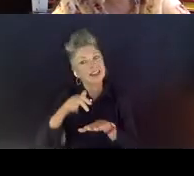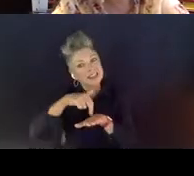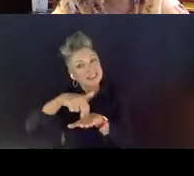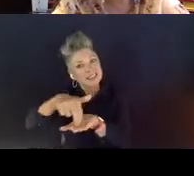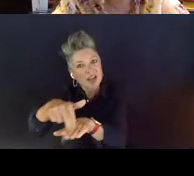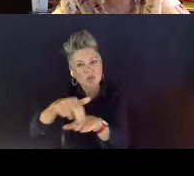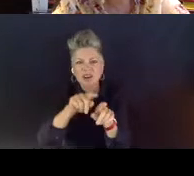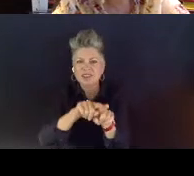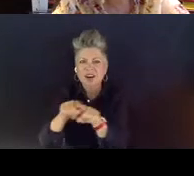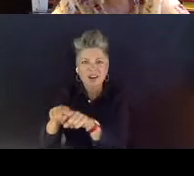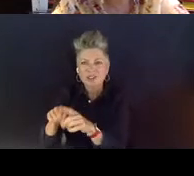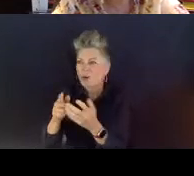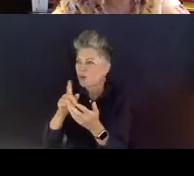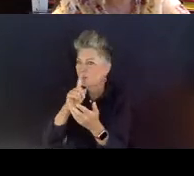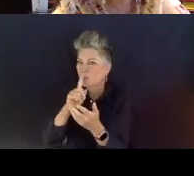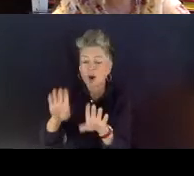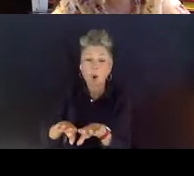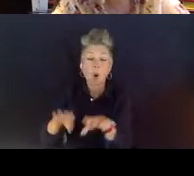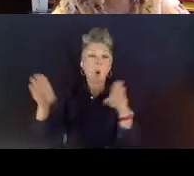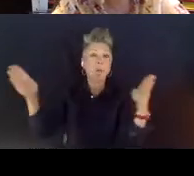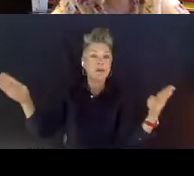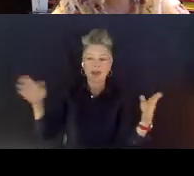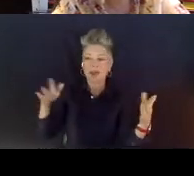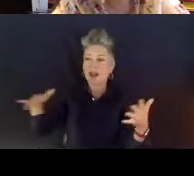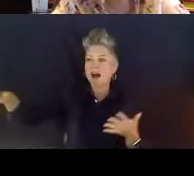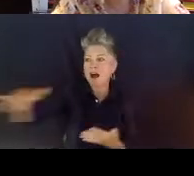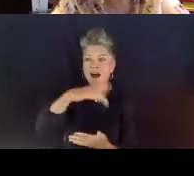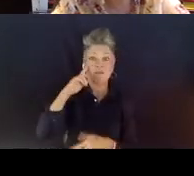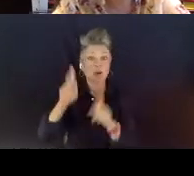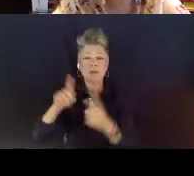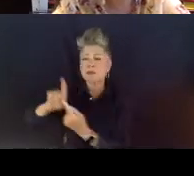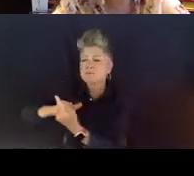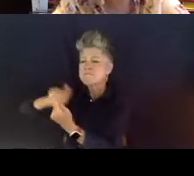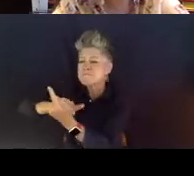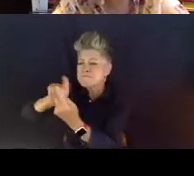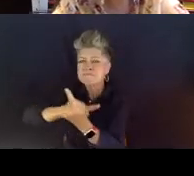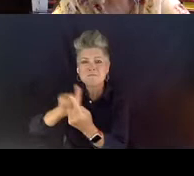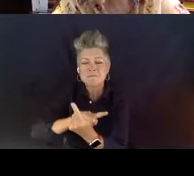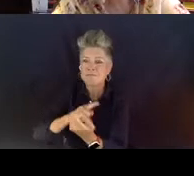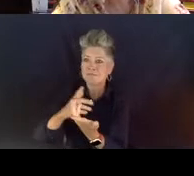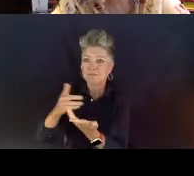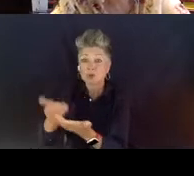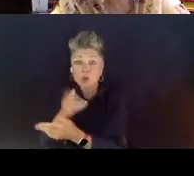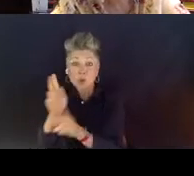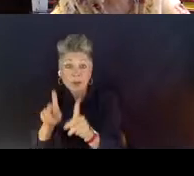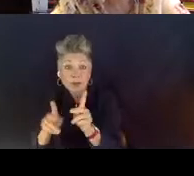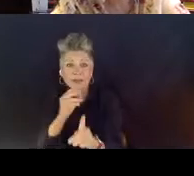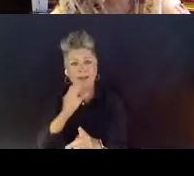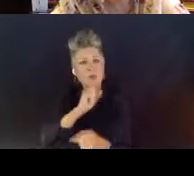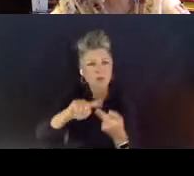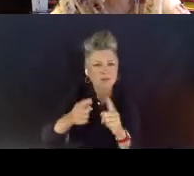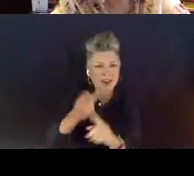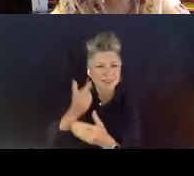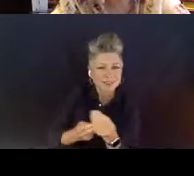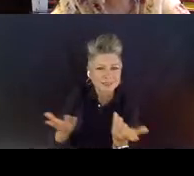for social encounters, to meet friends, acquaintances, and even strangers. So the sidewalks were